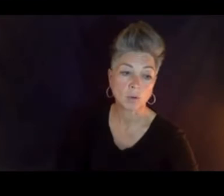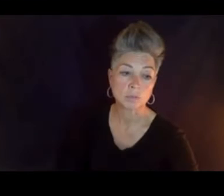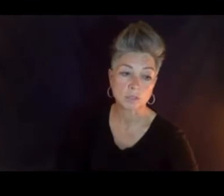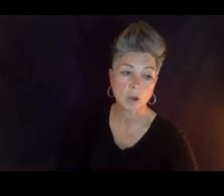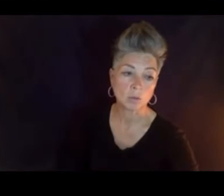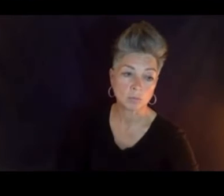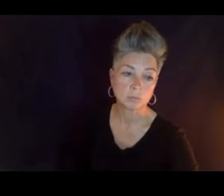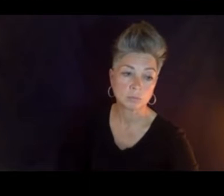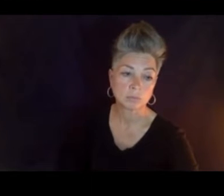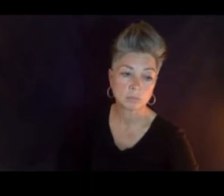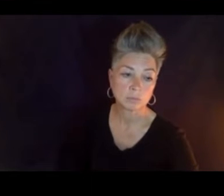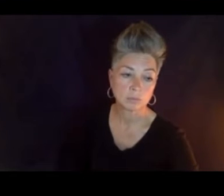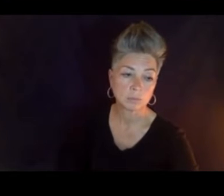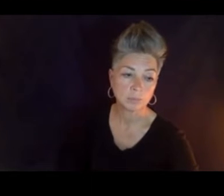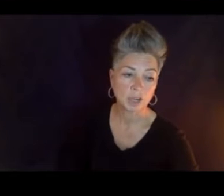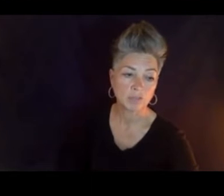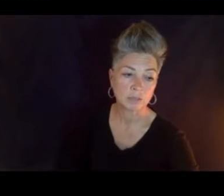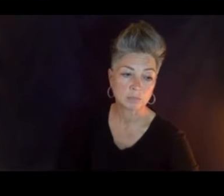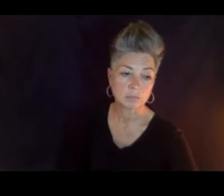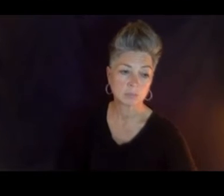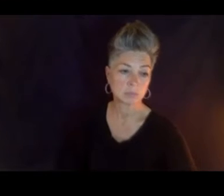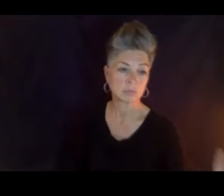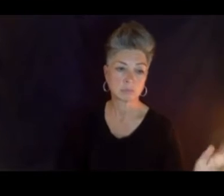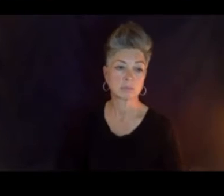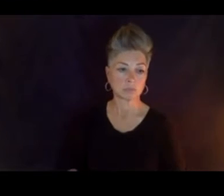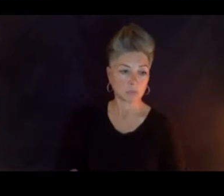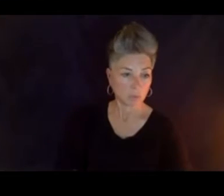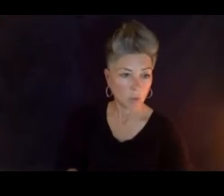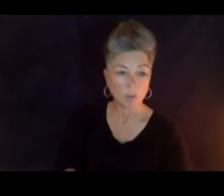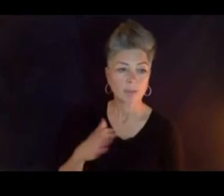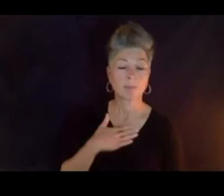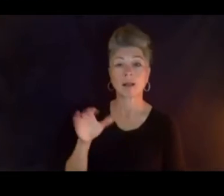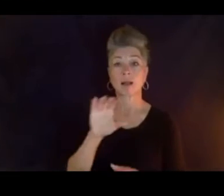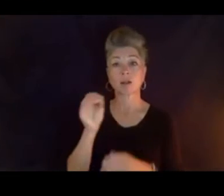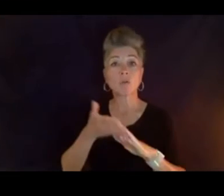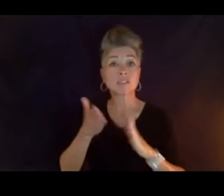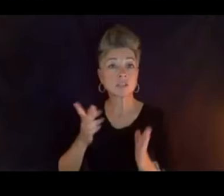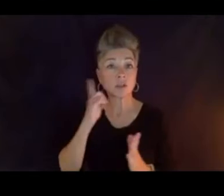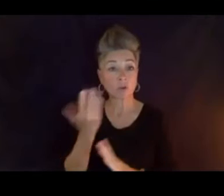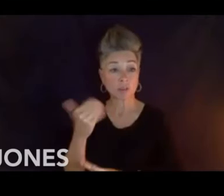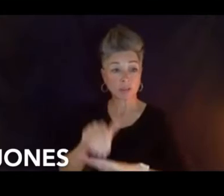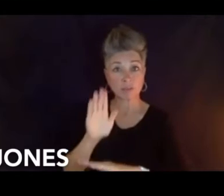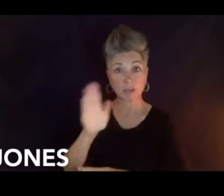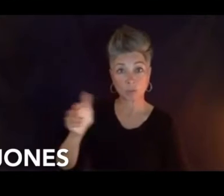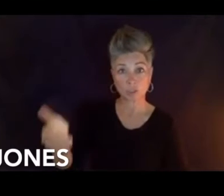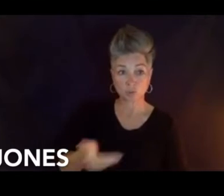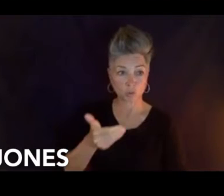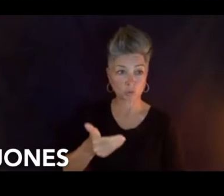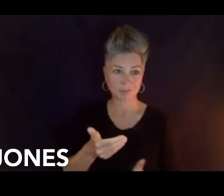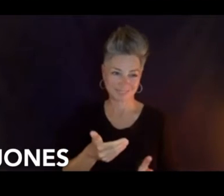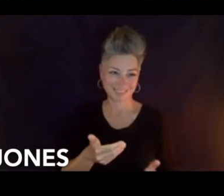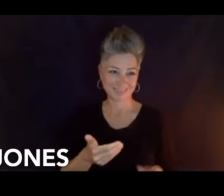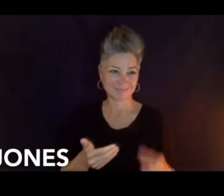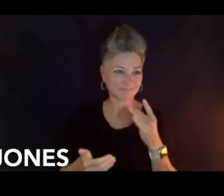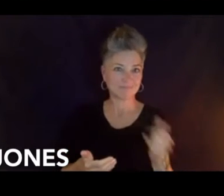his. So I'd like to introduce, before we all go around, my co-facilitator for the evening. I'll let you tell yourself. Well, I'm